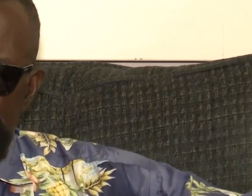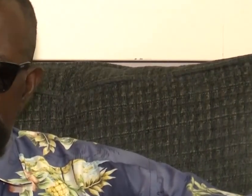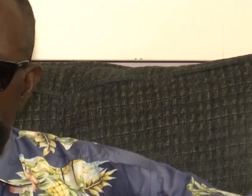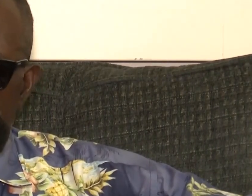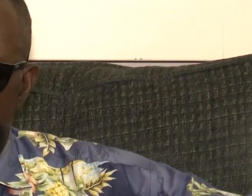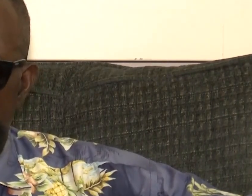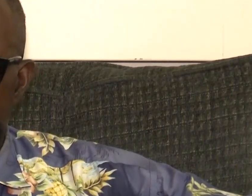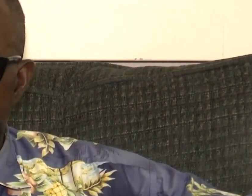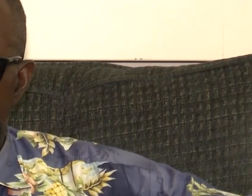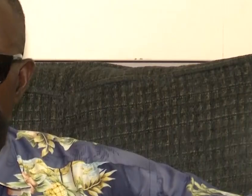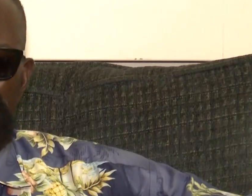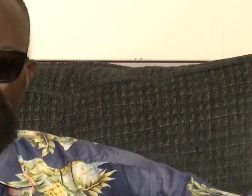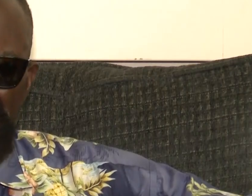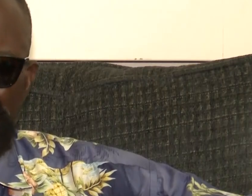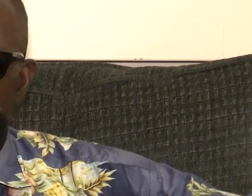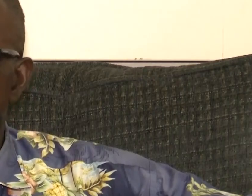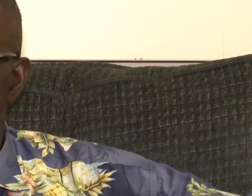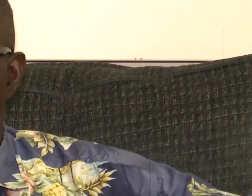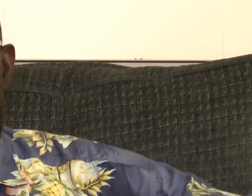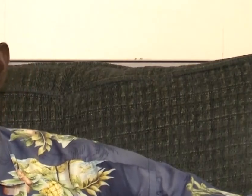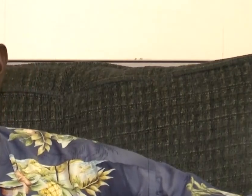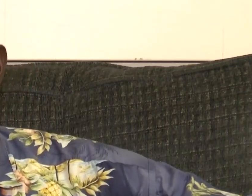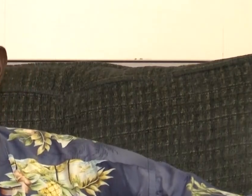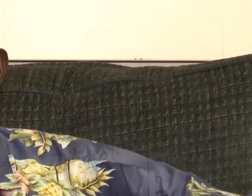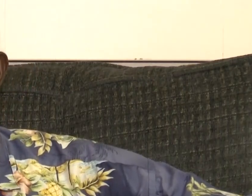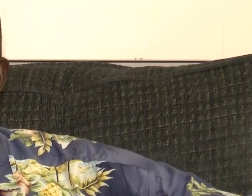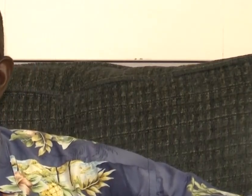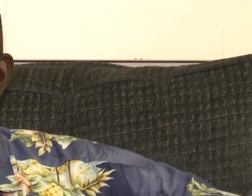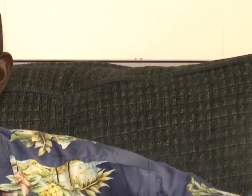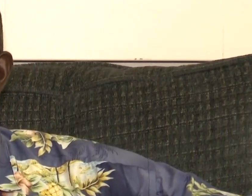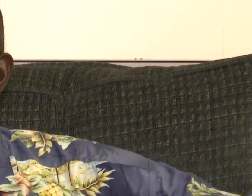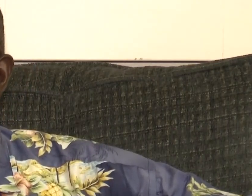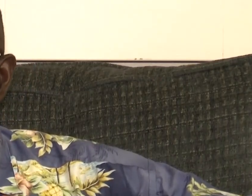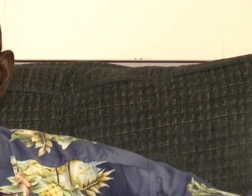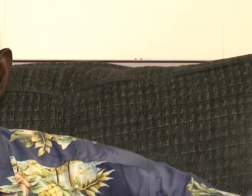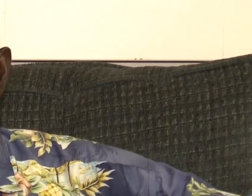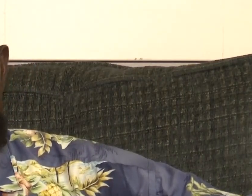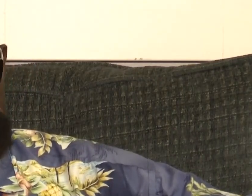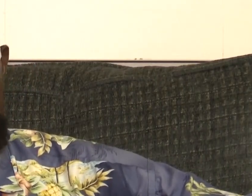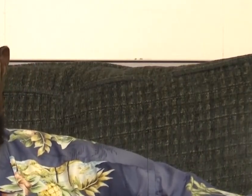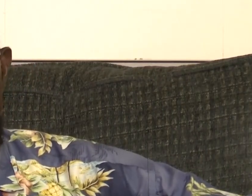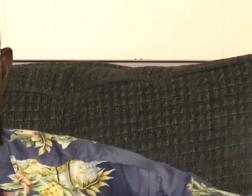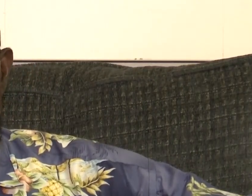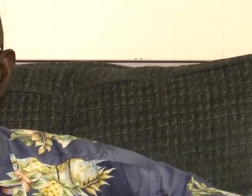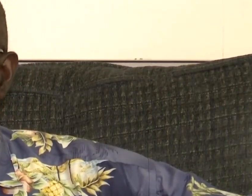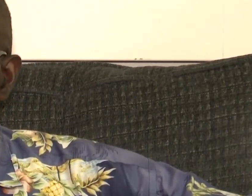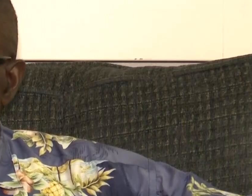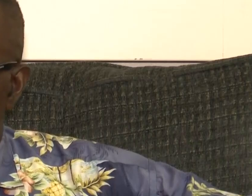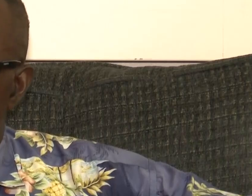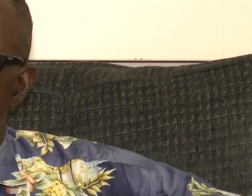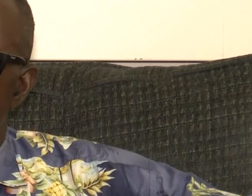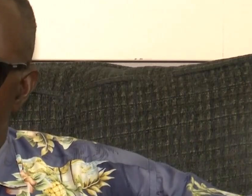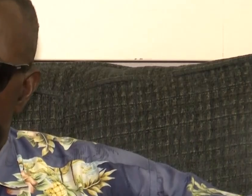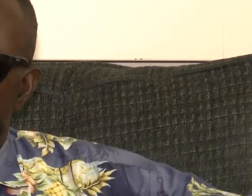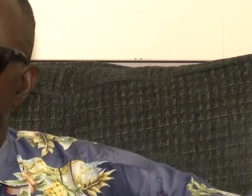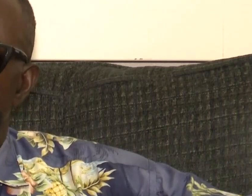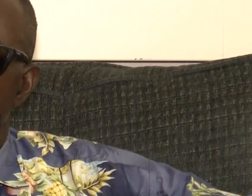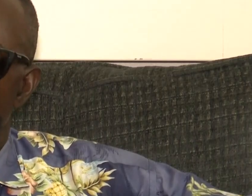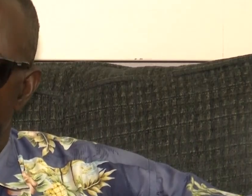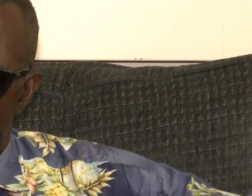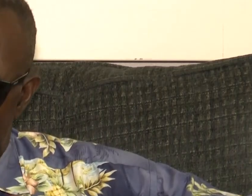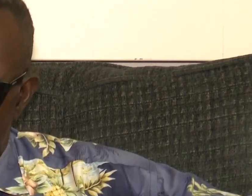between Jack and Suki, because the fact that Jack beat Suki automatically suggested that Jack was